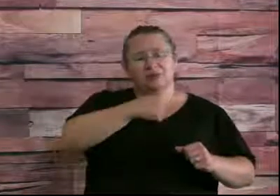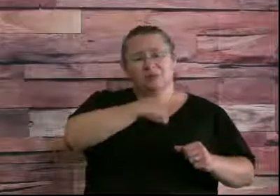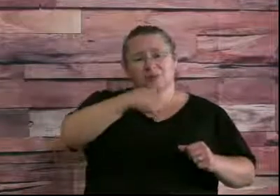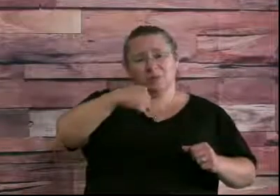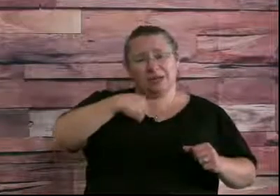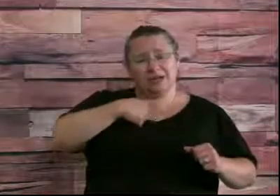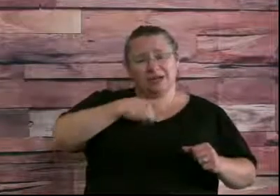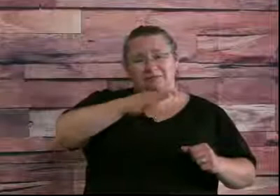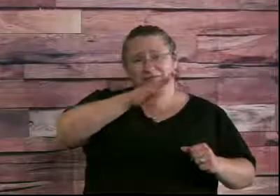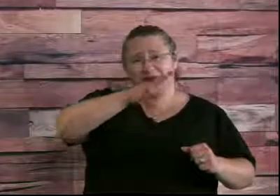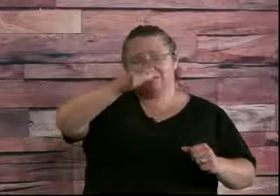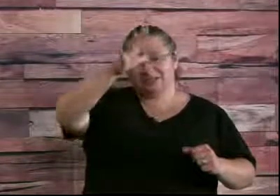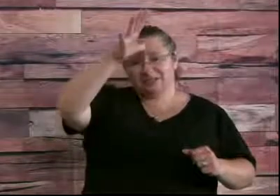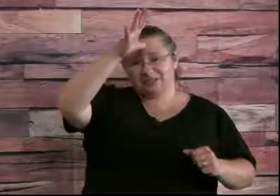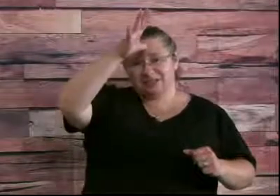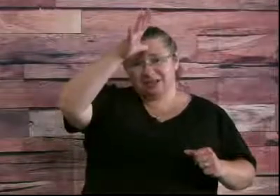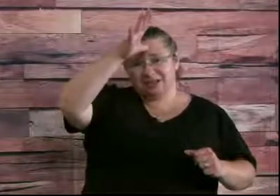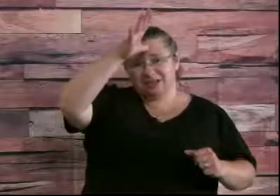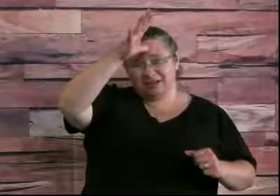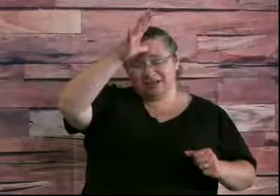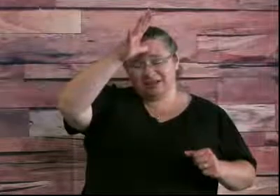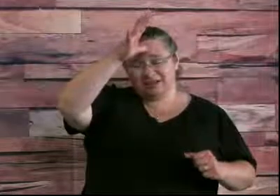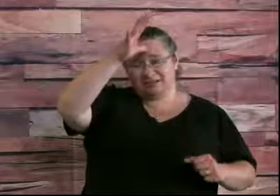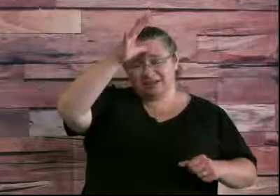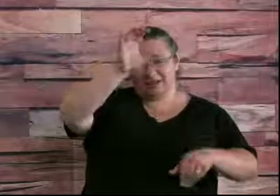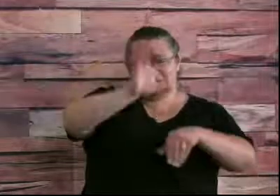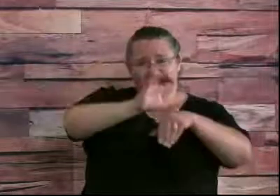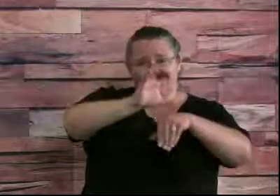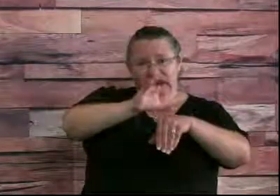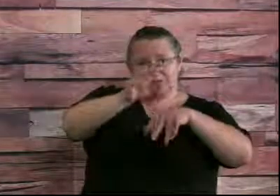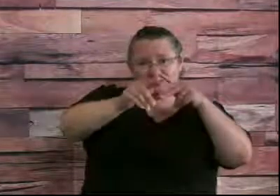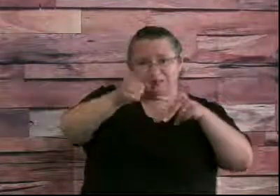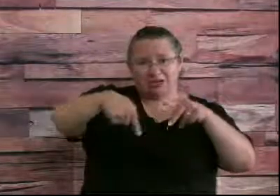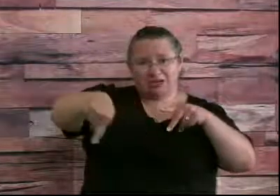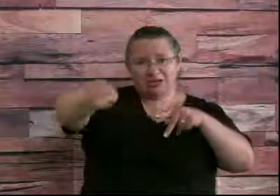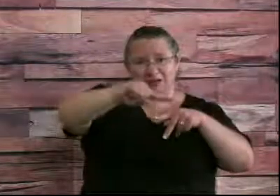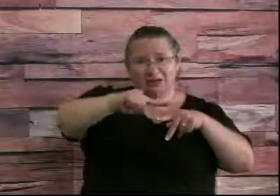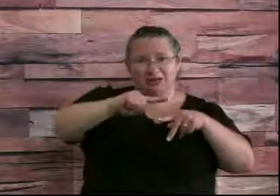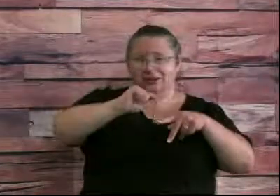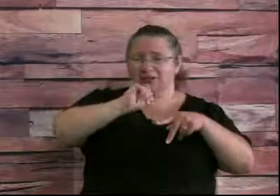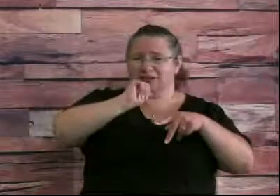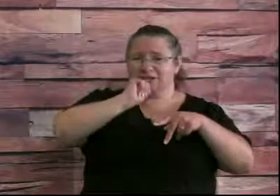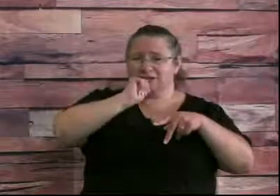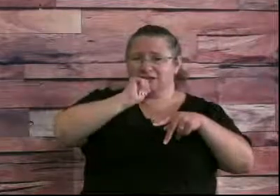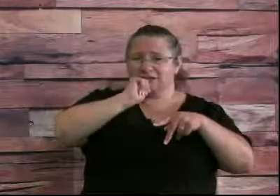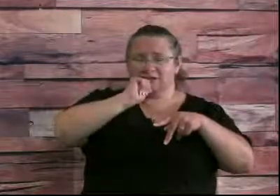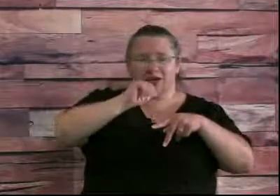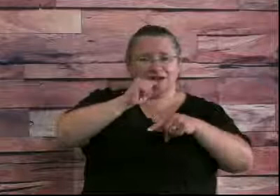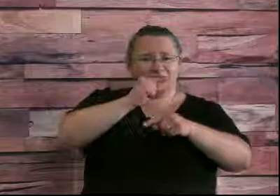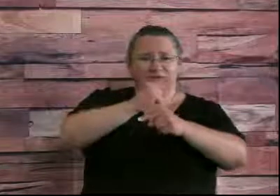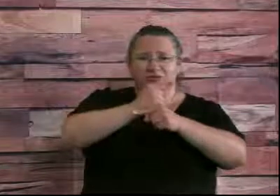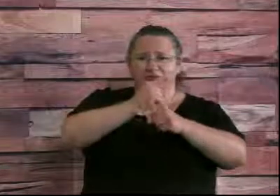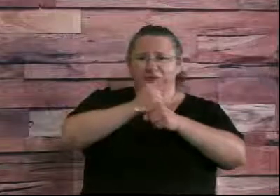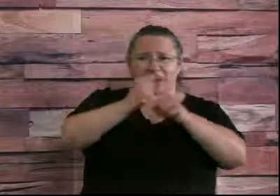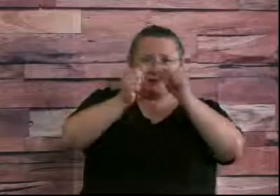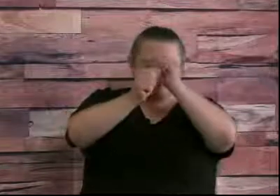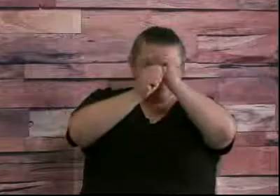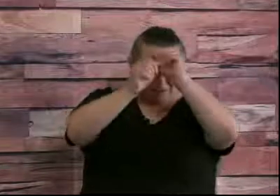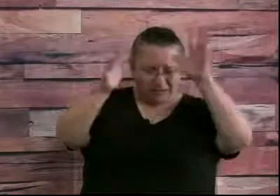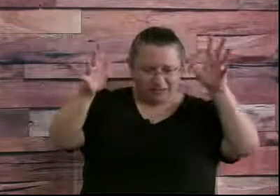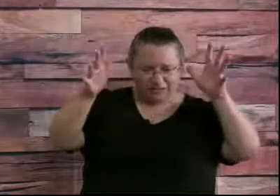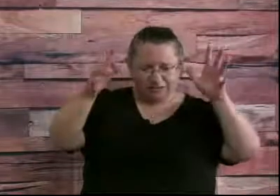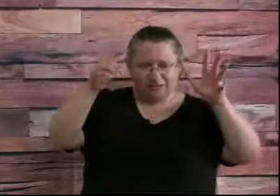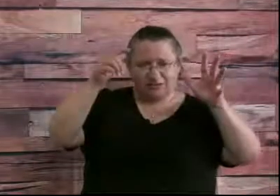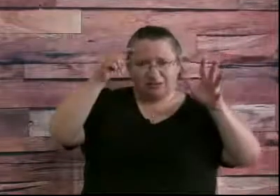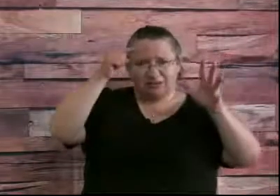we as parents and as the church are not casting a great vision for a